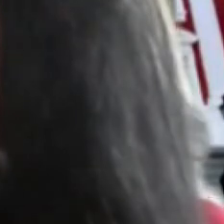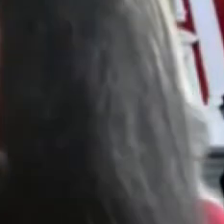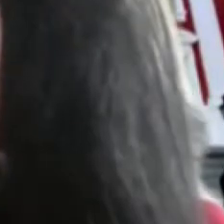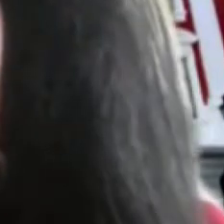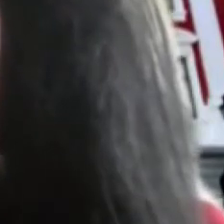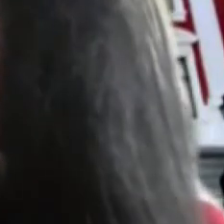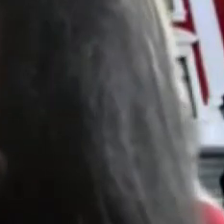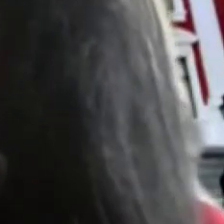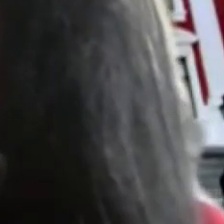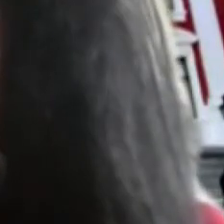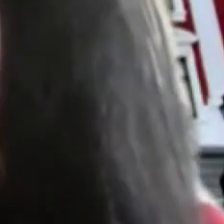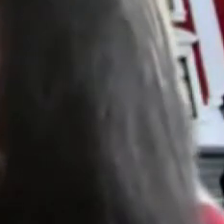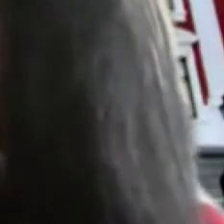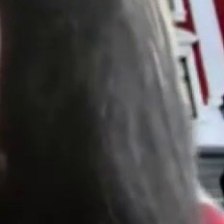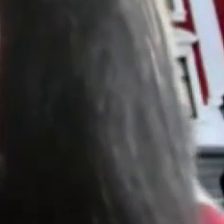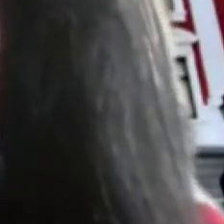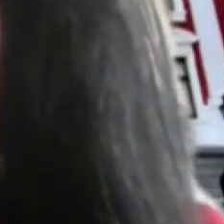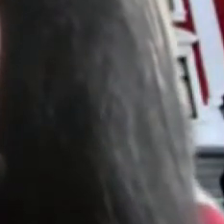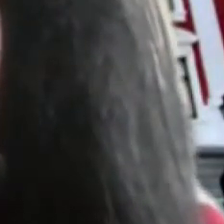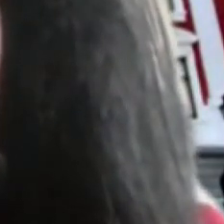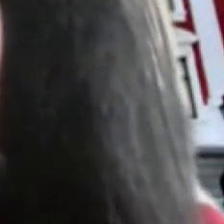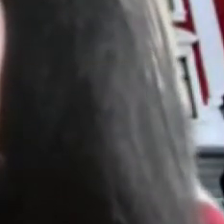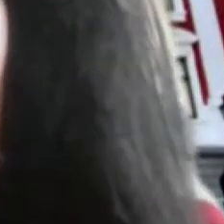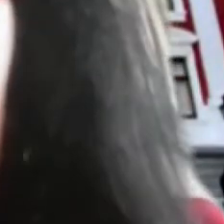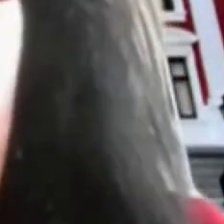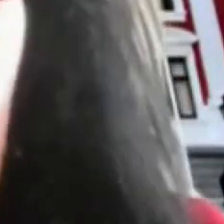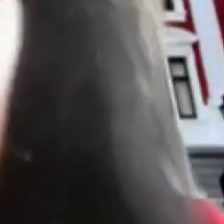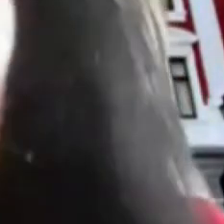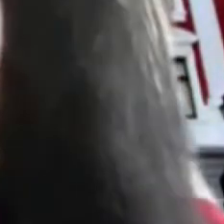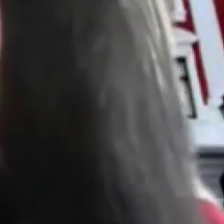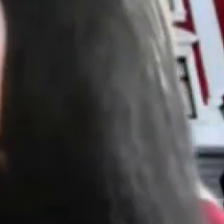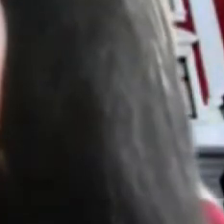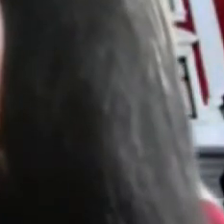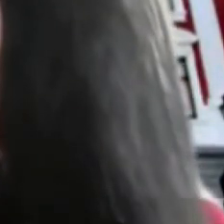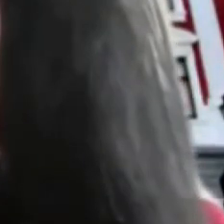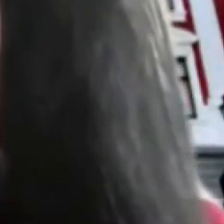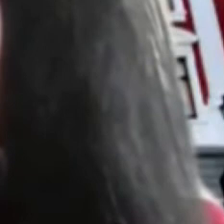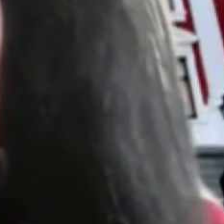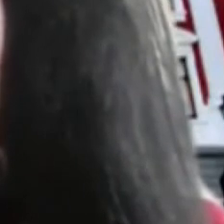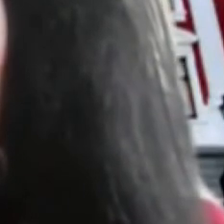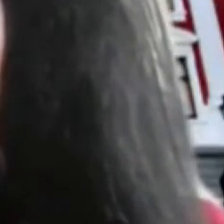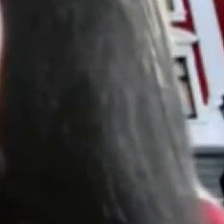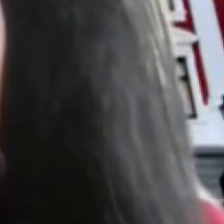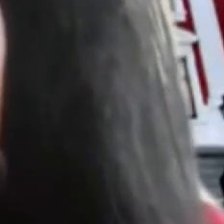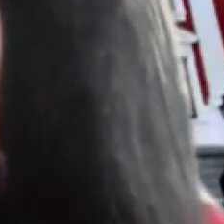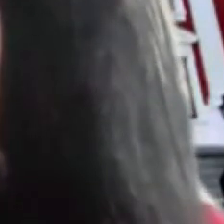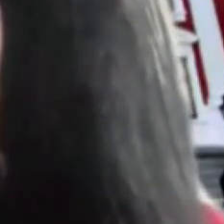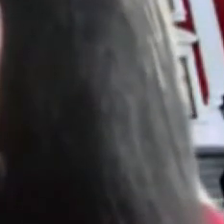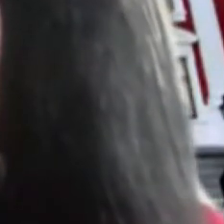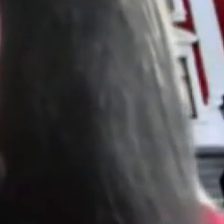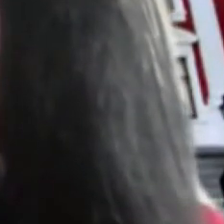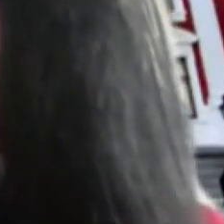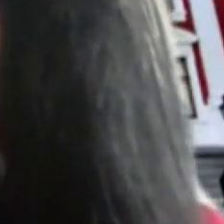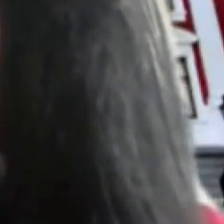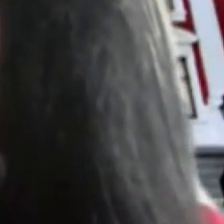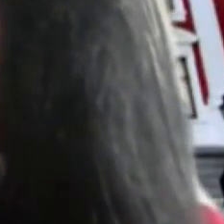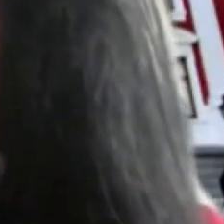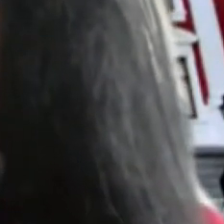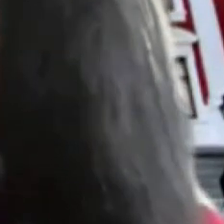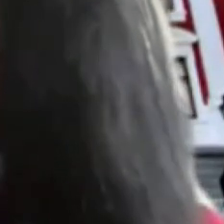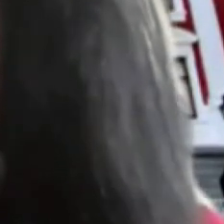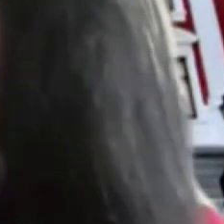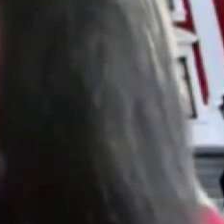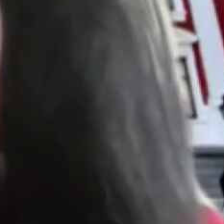this is one of the cases, and it's many in South Africa, Minister. So as a result, those who are victims